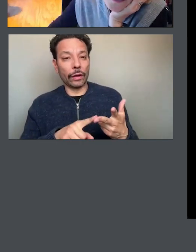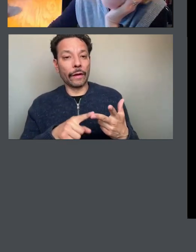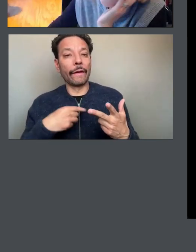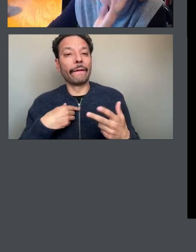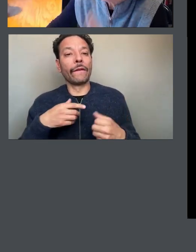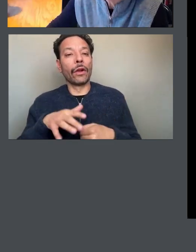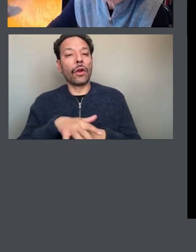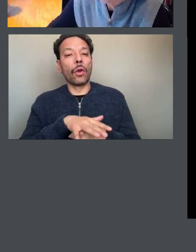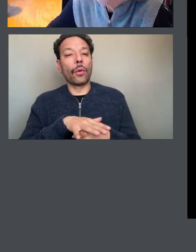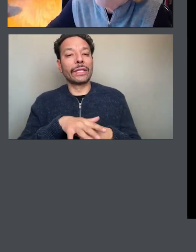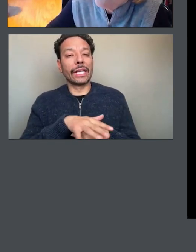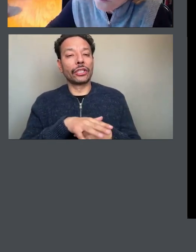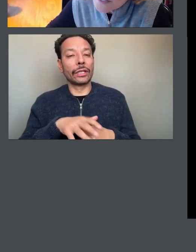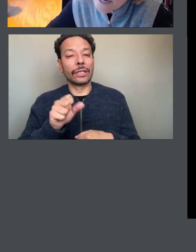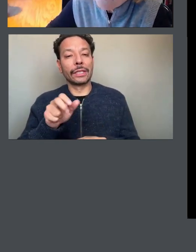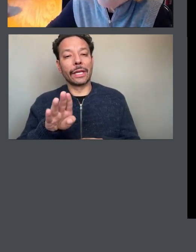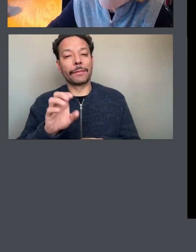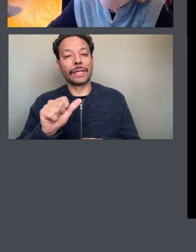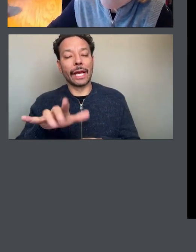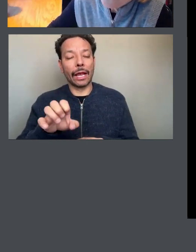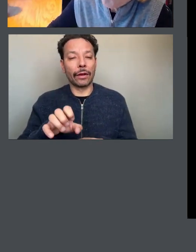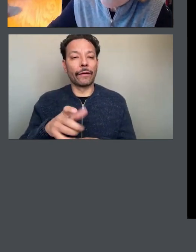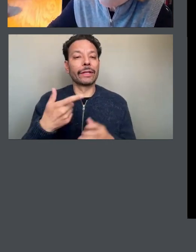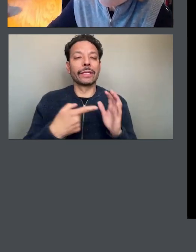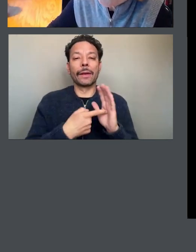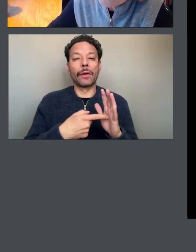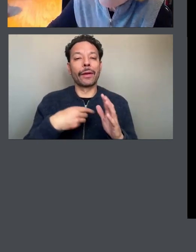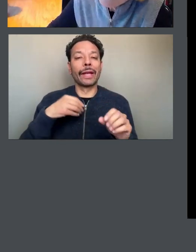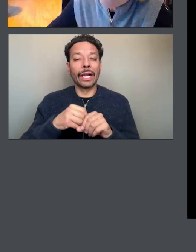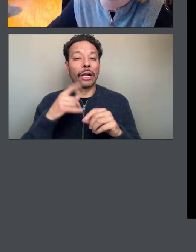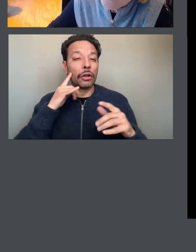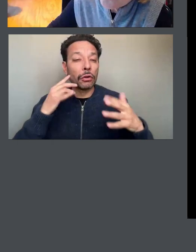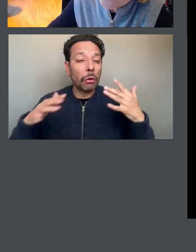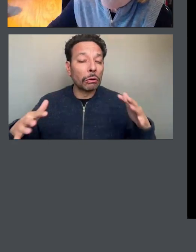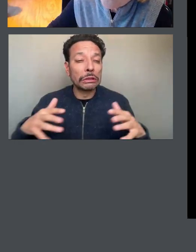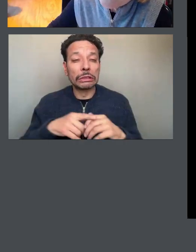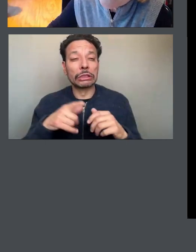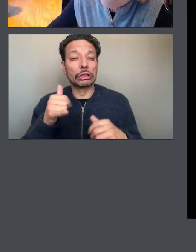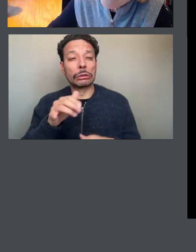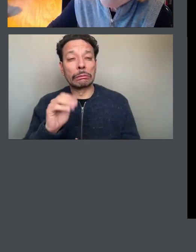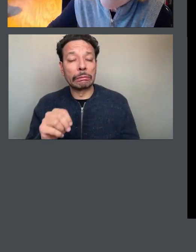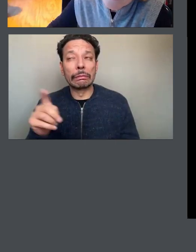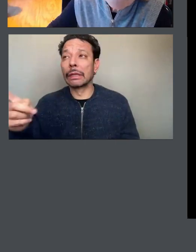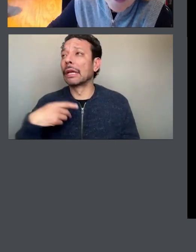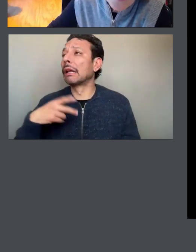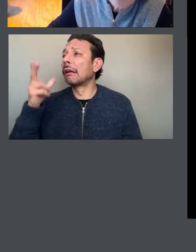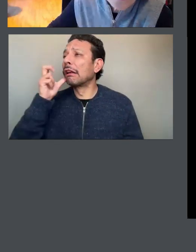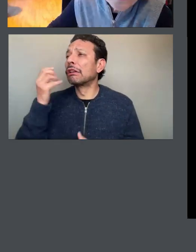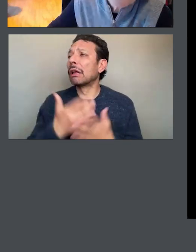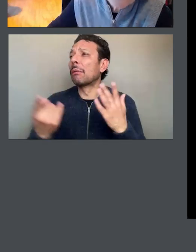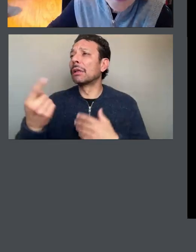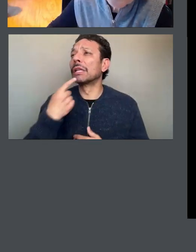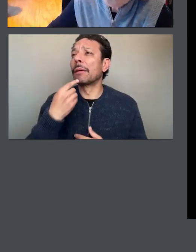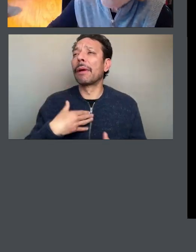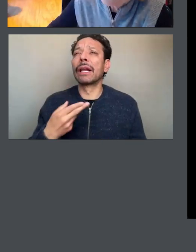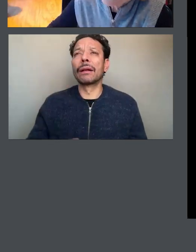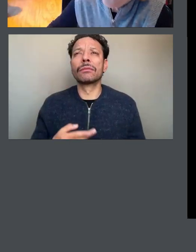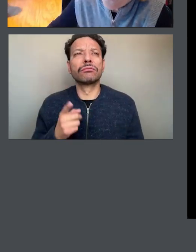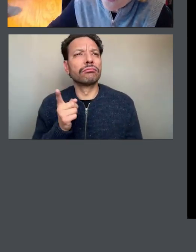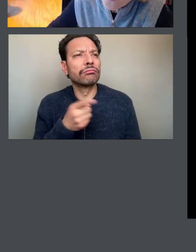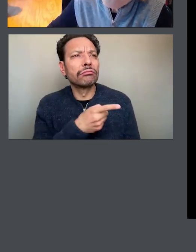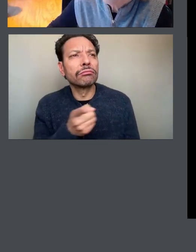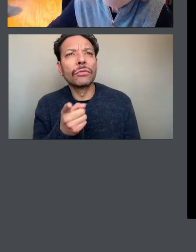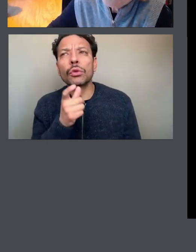localization subscale. For example, I am in a noisy gym and I hear someone say my name. I want to find where